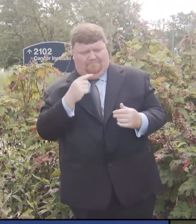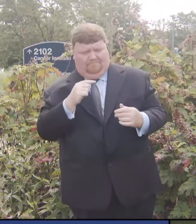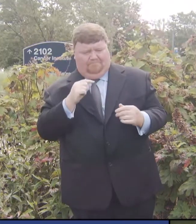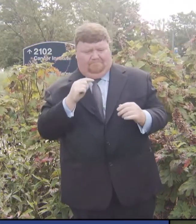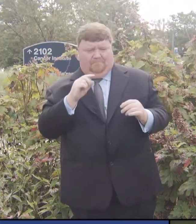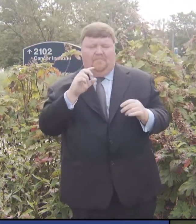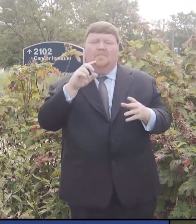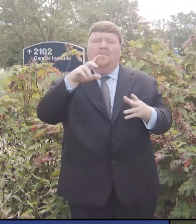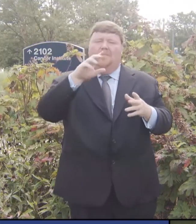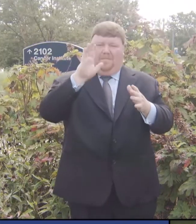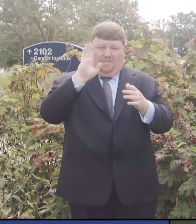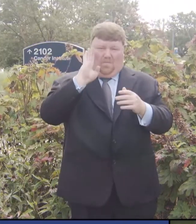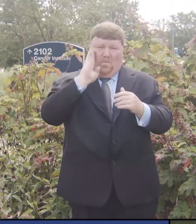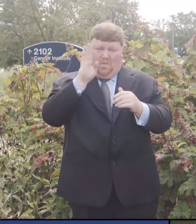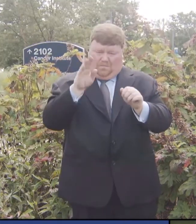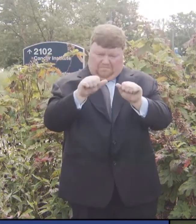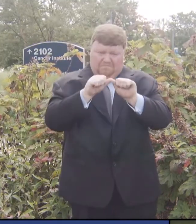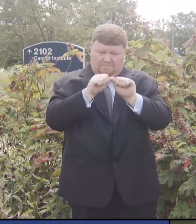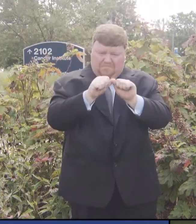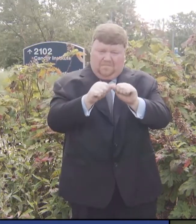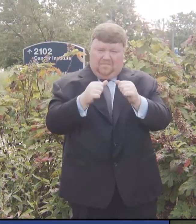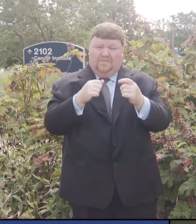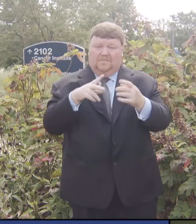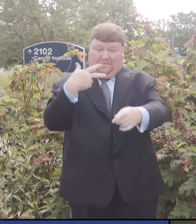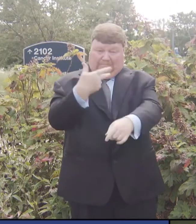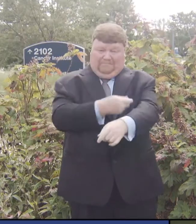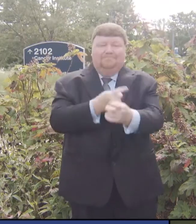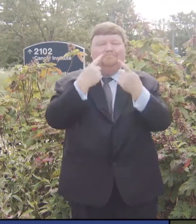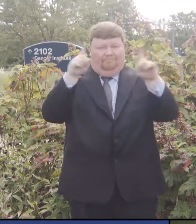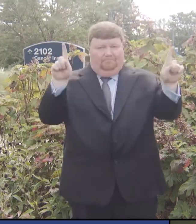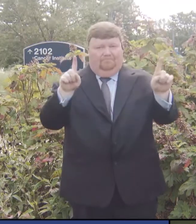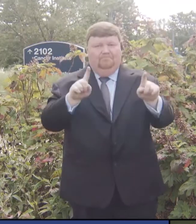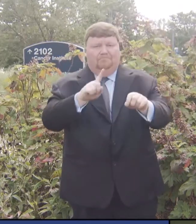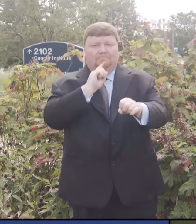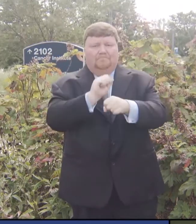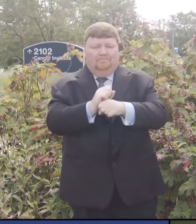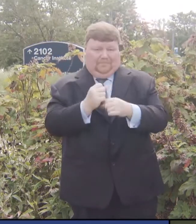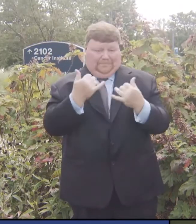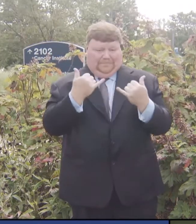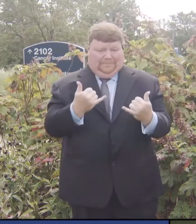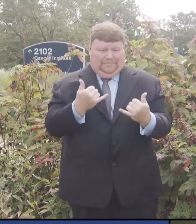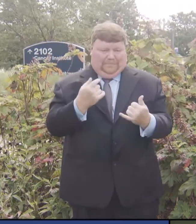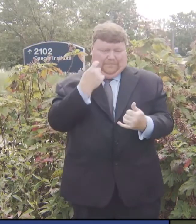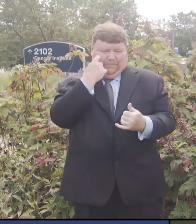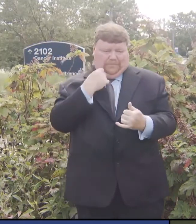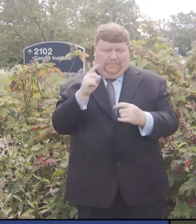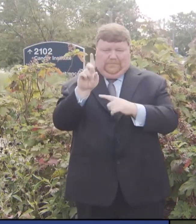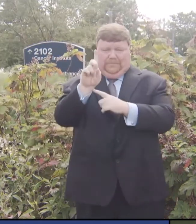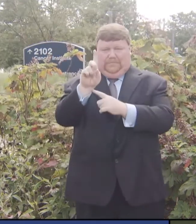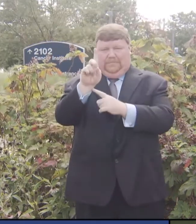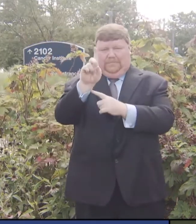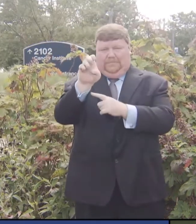vaccine is continuing to do its job, even against more recent variants, including the Delta variant.